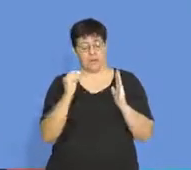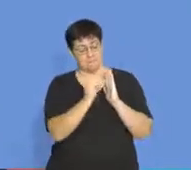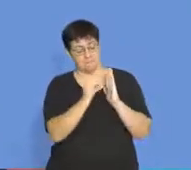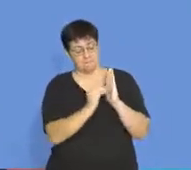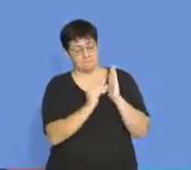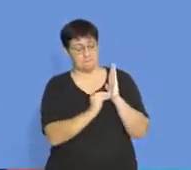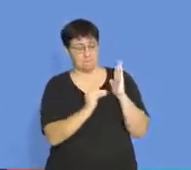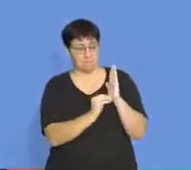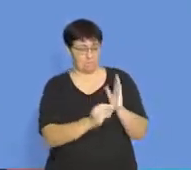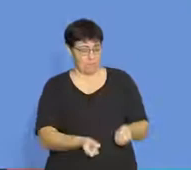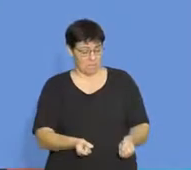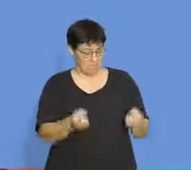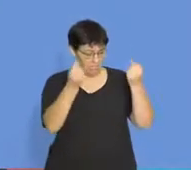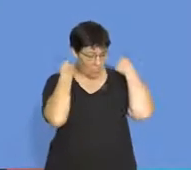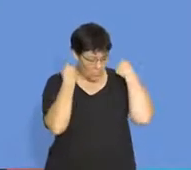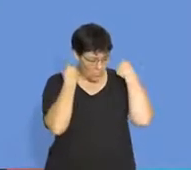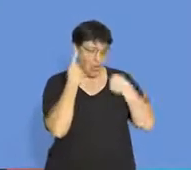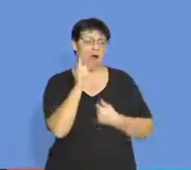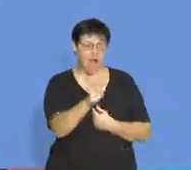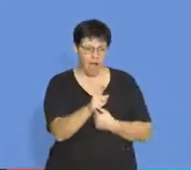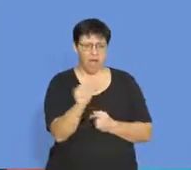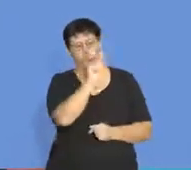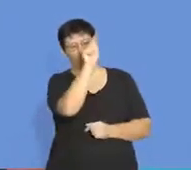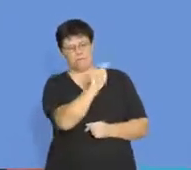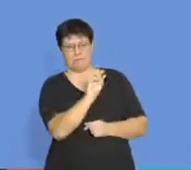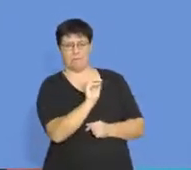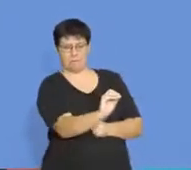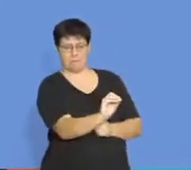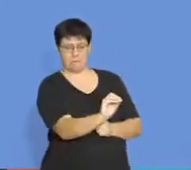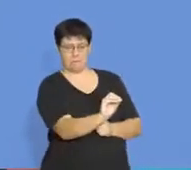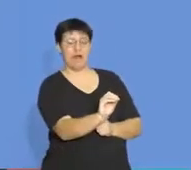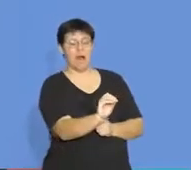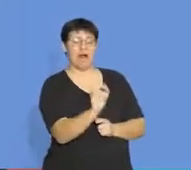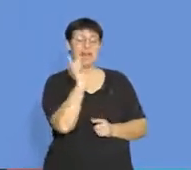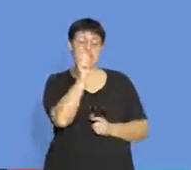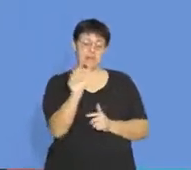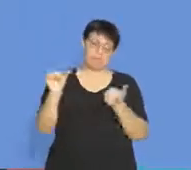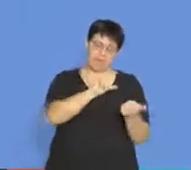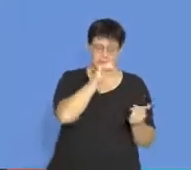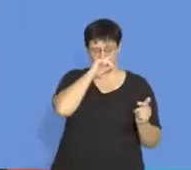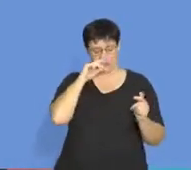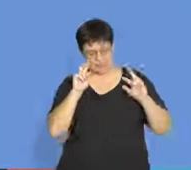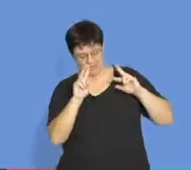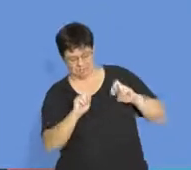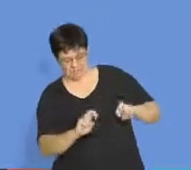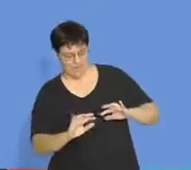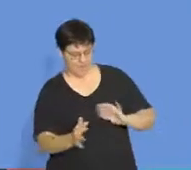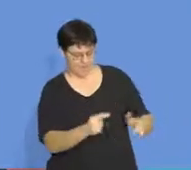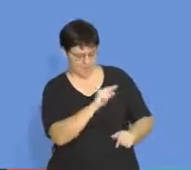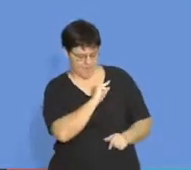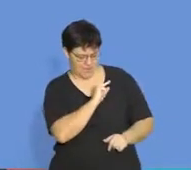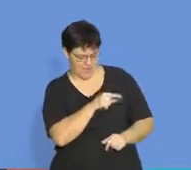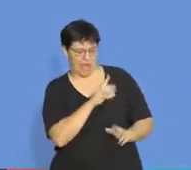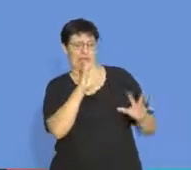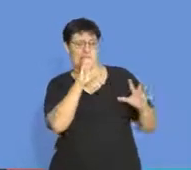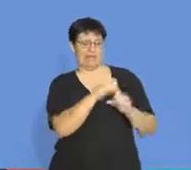you don't understand, remember I always say, just make a question mark so that you can go back and investigate it after that. That's really